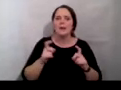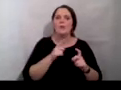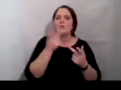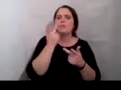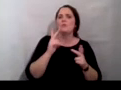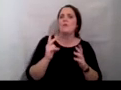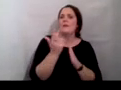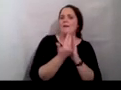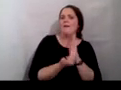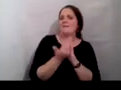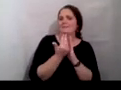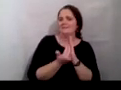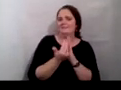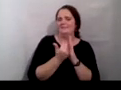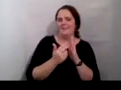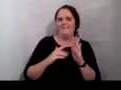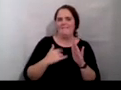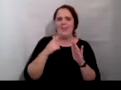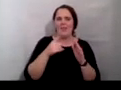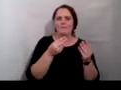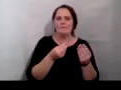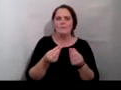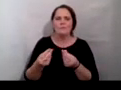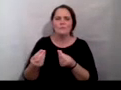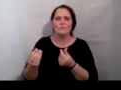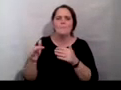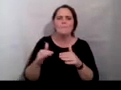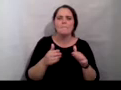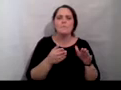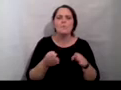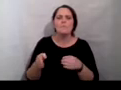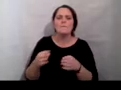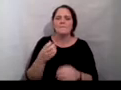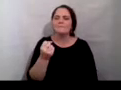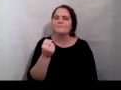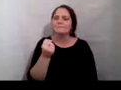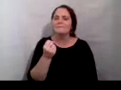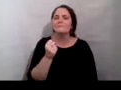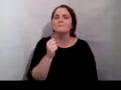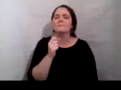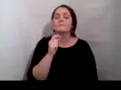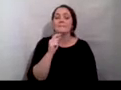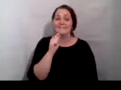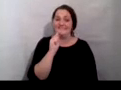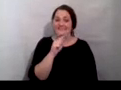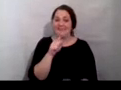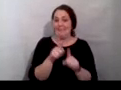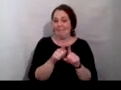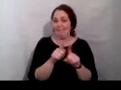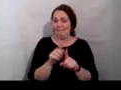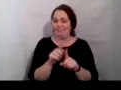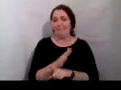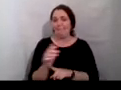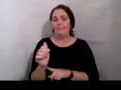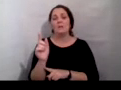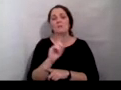people are there. It's kind of carrying all of that momentum with it as we go. Mavis Ngallametta is also a